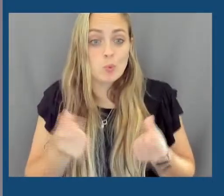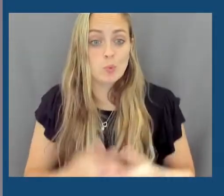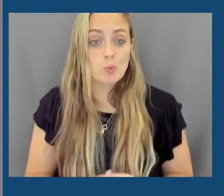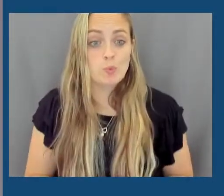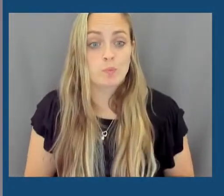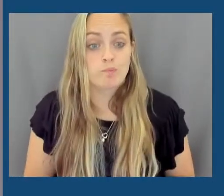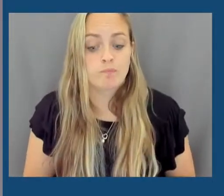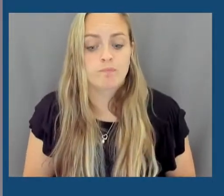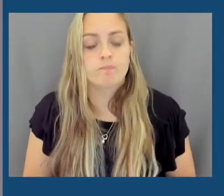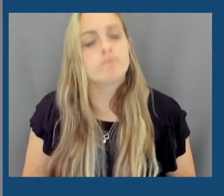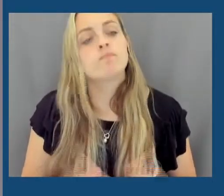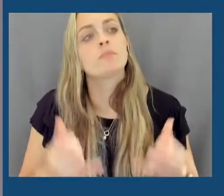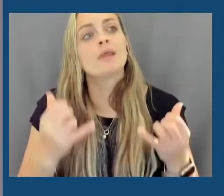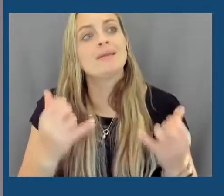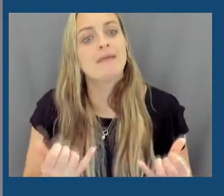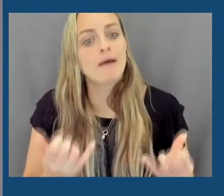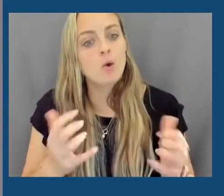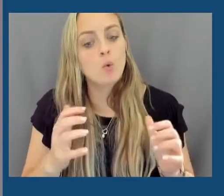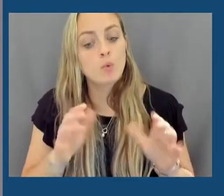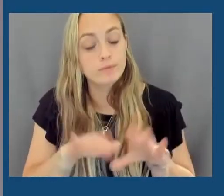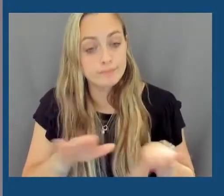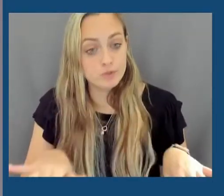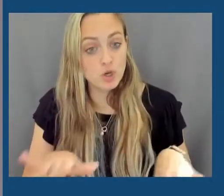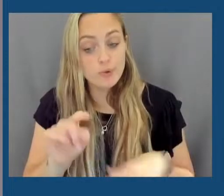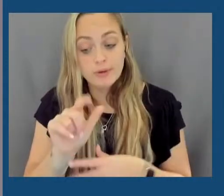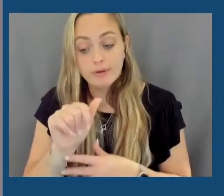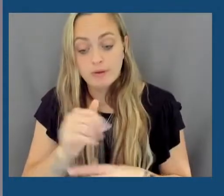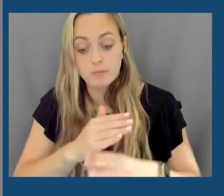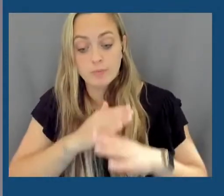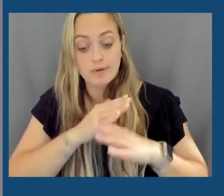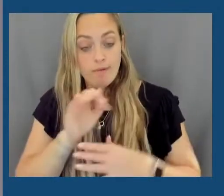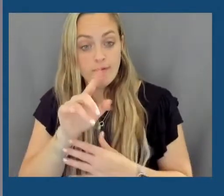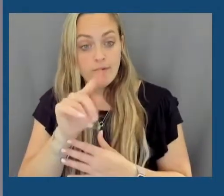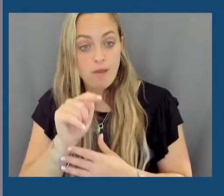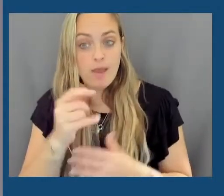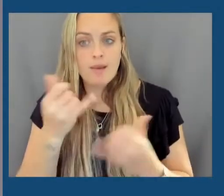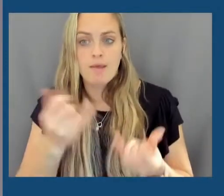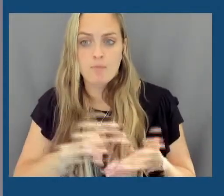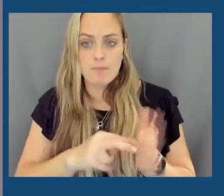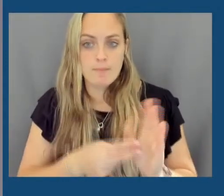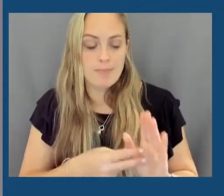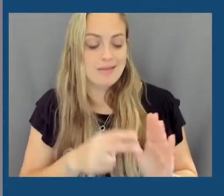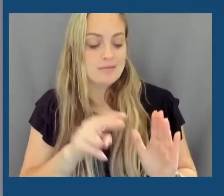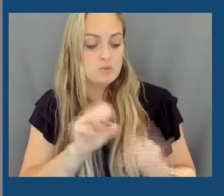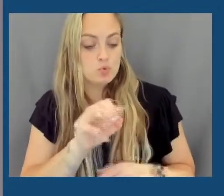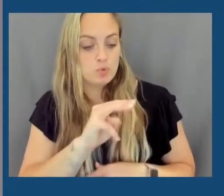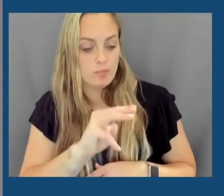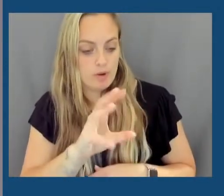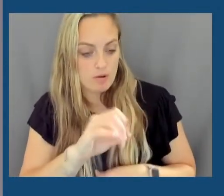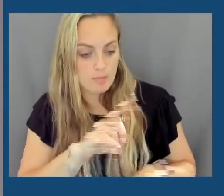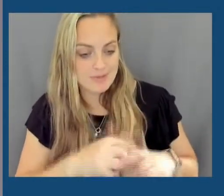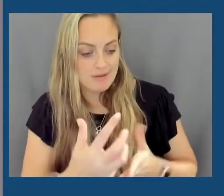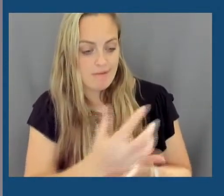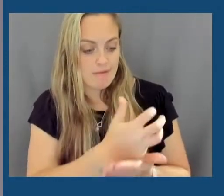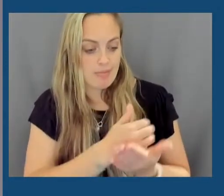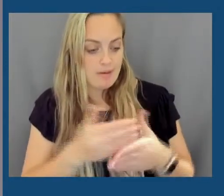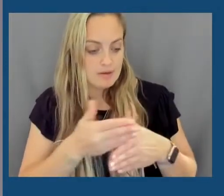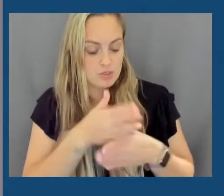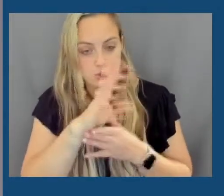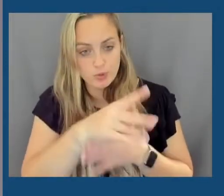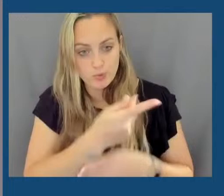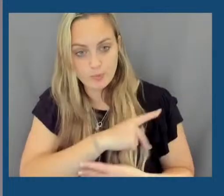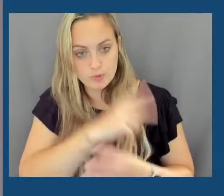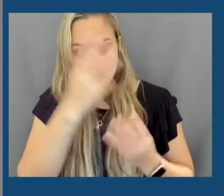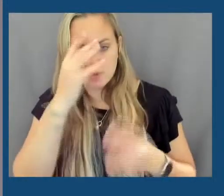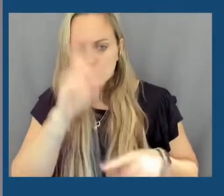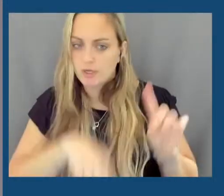we also have the Child Data Protection Act that bars tech companies from collecting and sharing and selling kids' personal data.